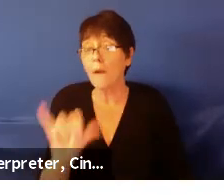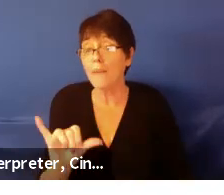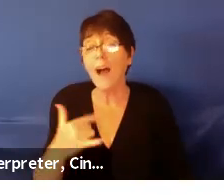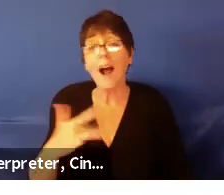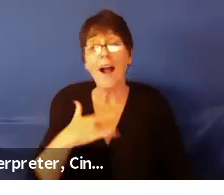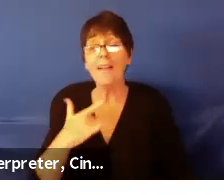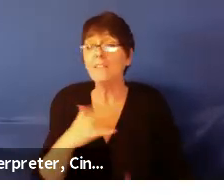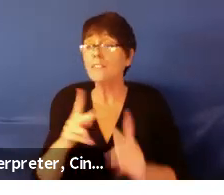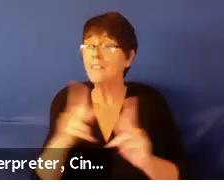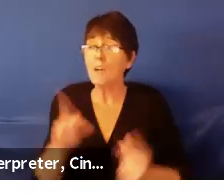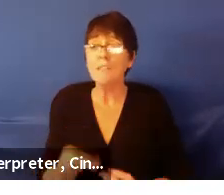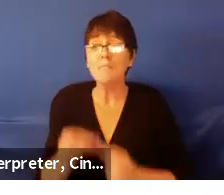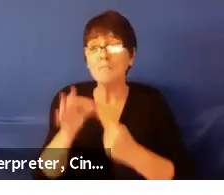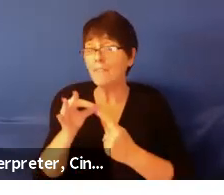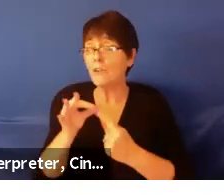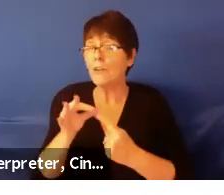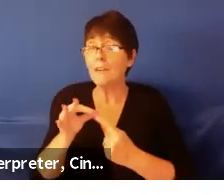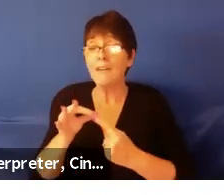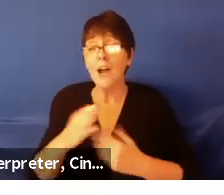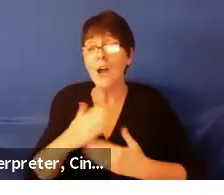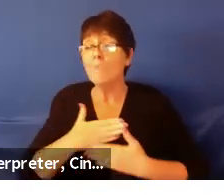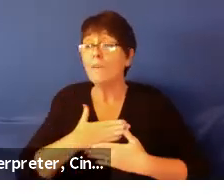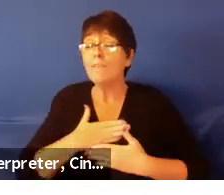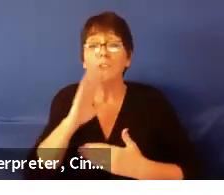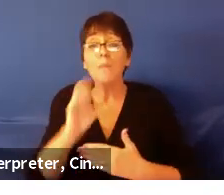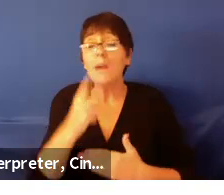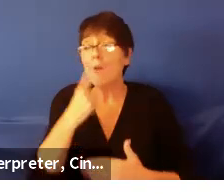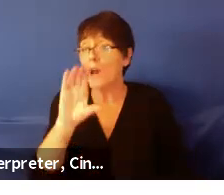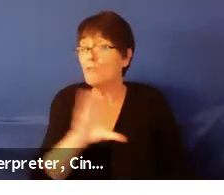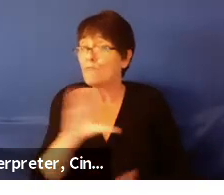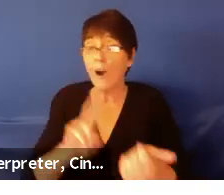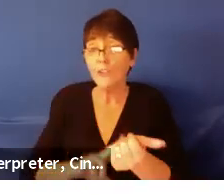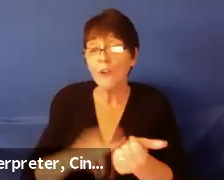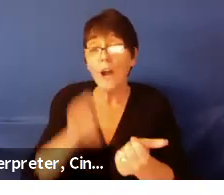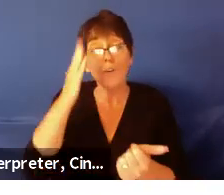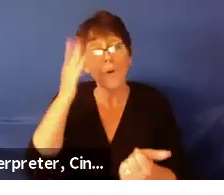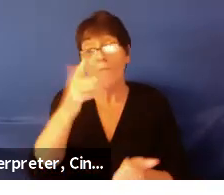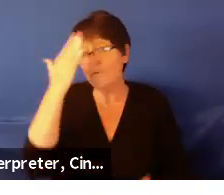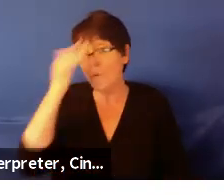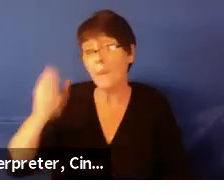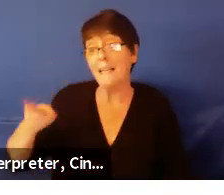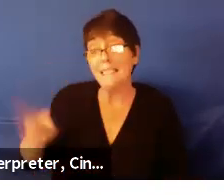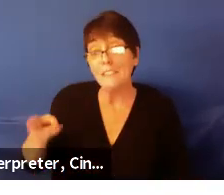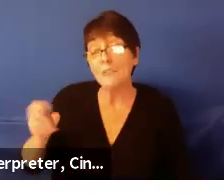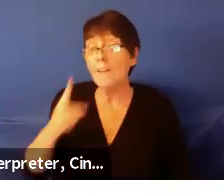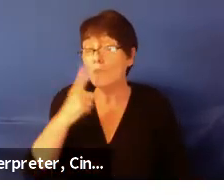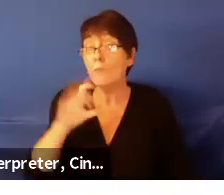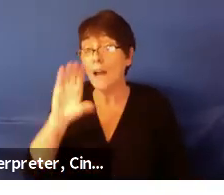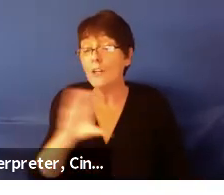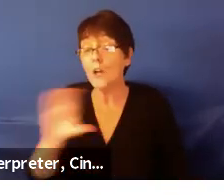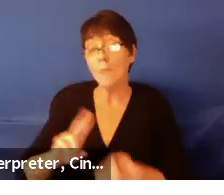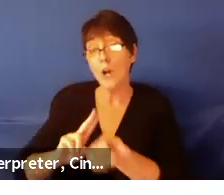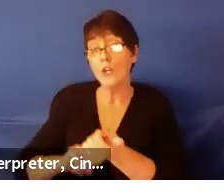it's a very special privilege to be a Red Cross nurse. I don't know how much you know about the history of Red Cross, but nursing